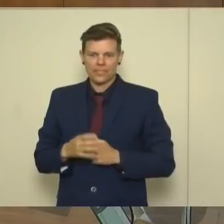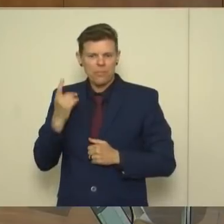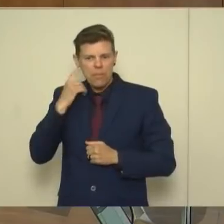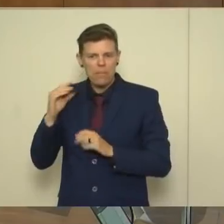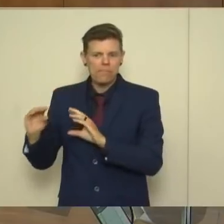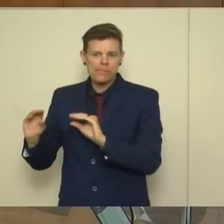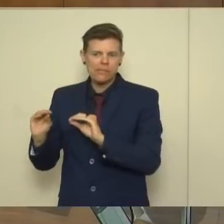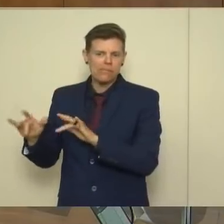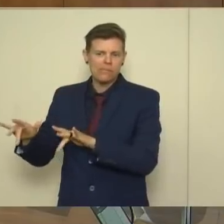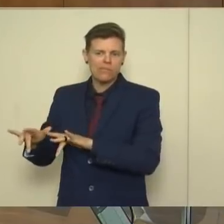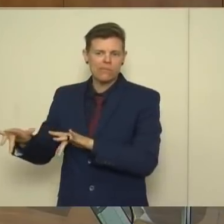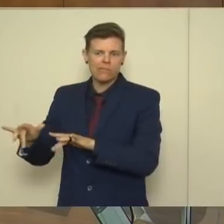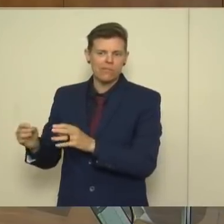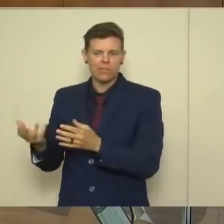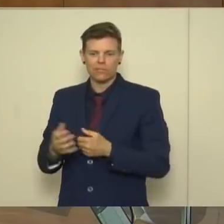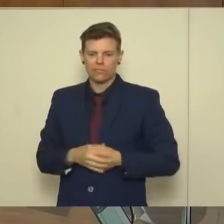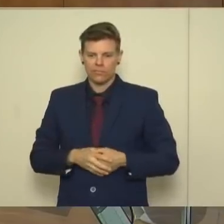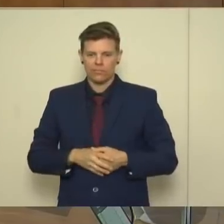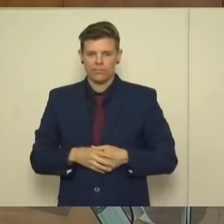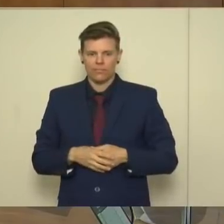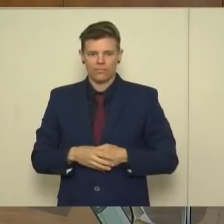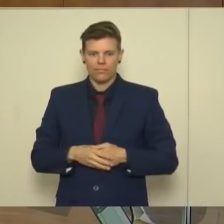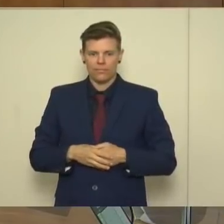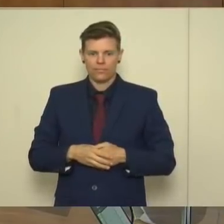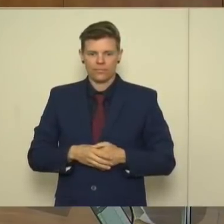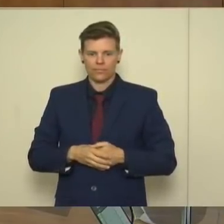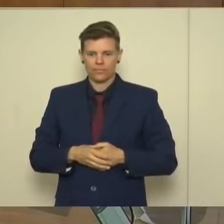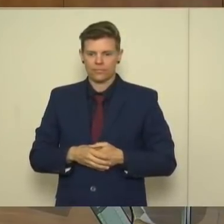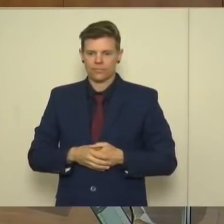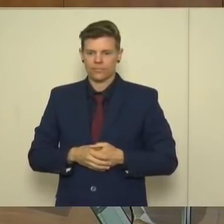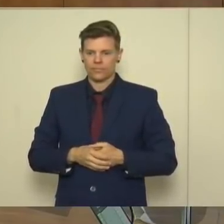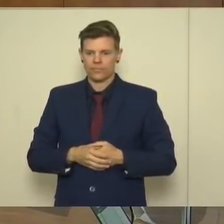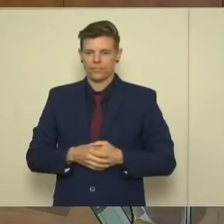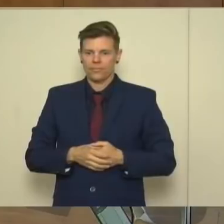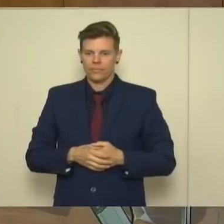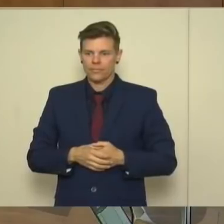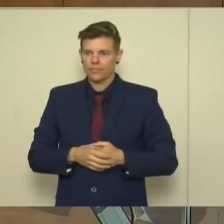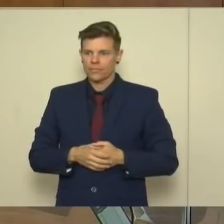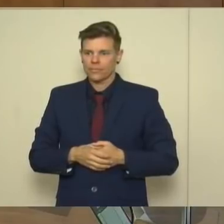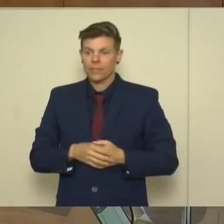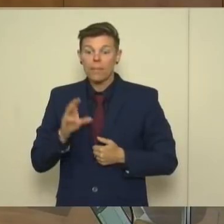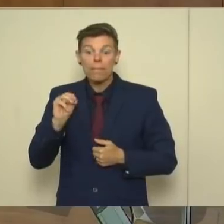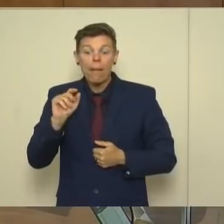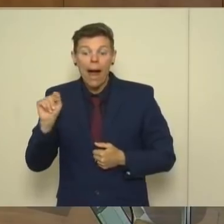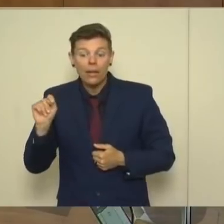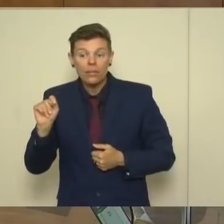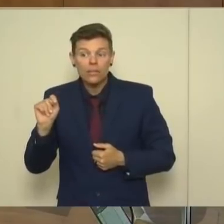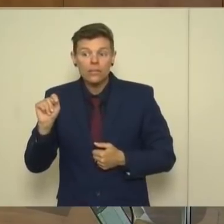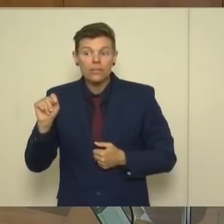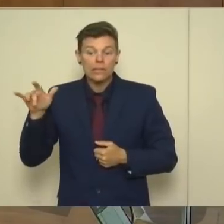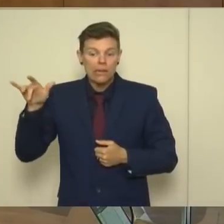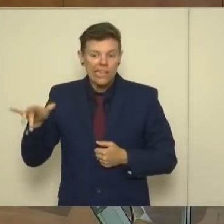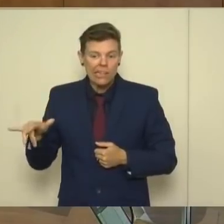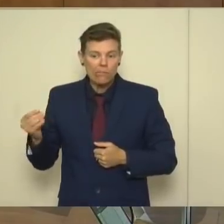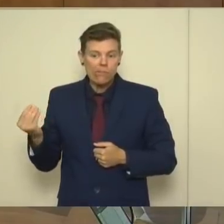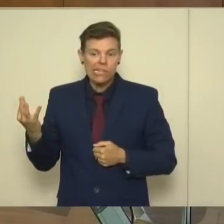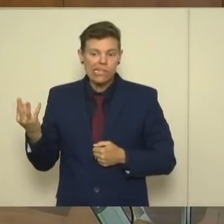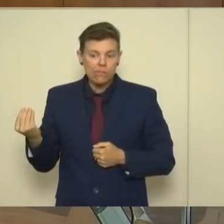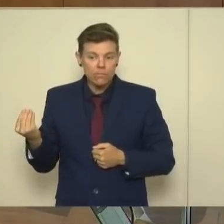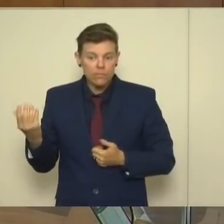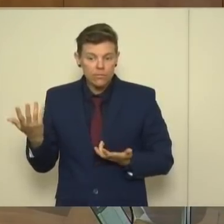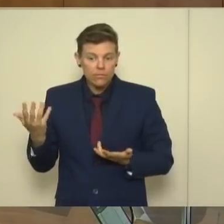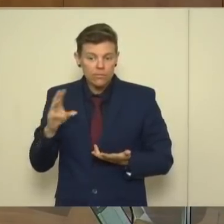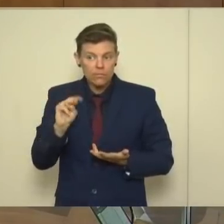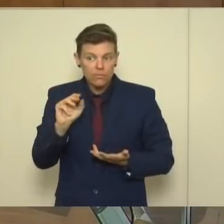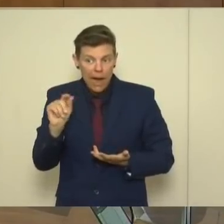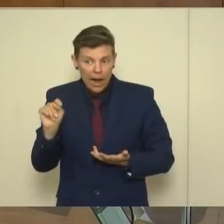ready and available to take questions. Thank you, Governor. Matt, if you can hear me, if you can go ahead and mute your audio in the background, you can